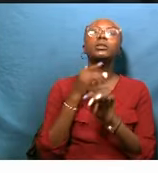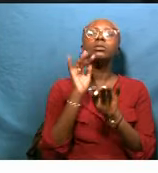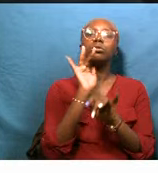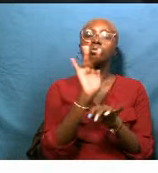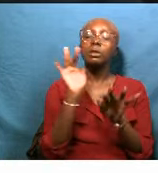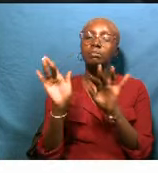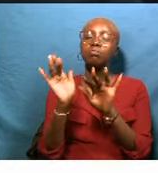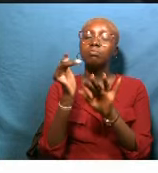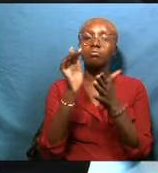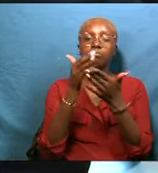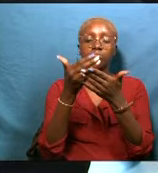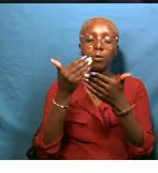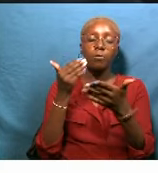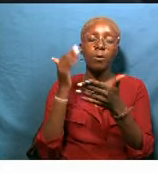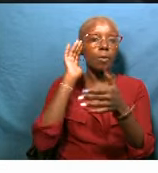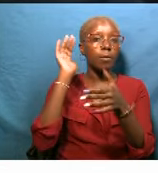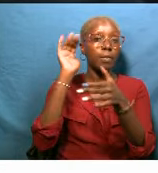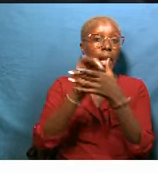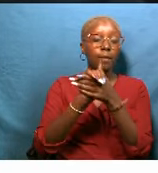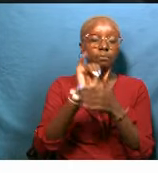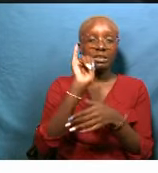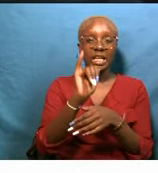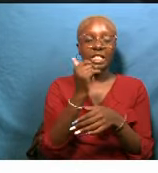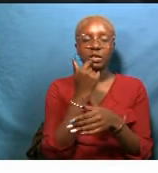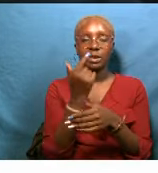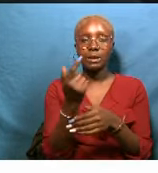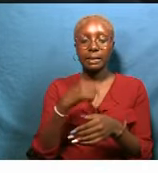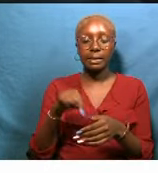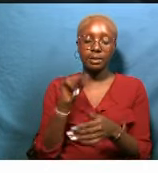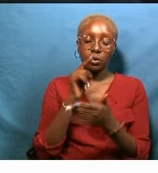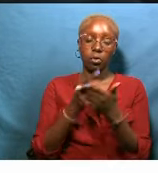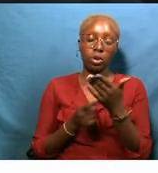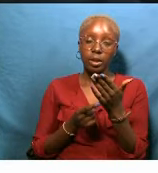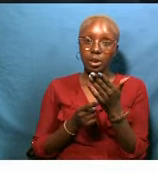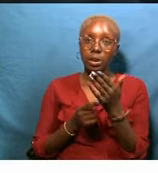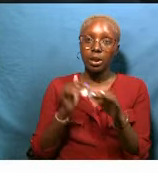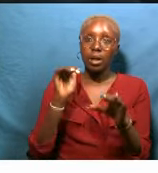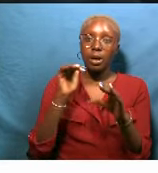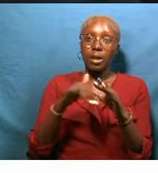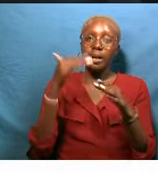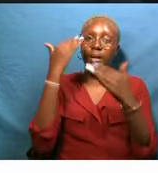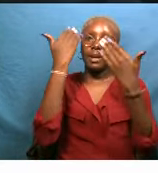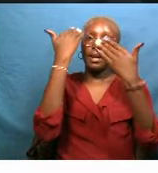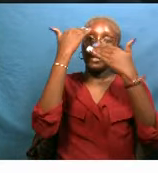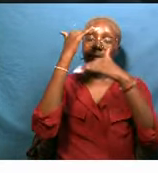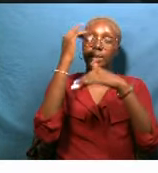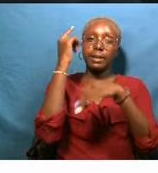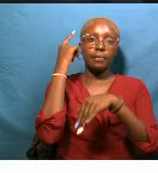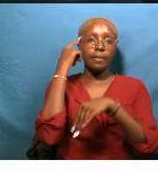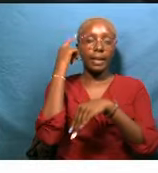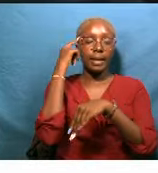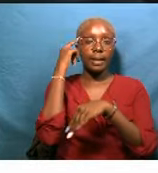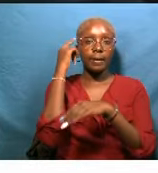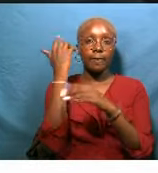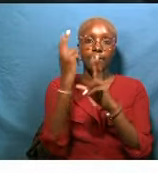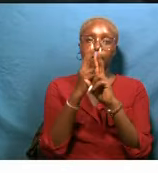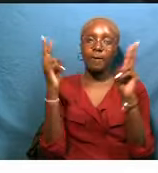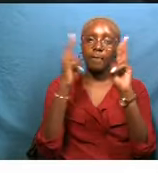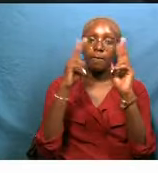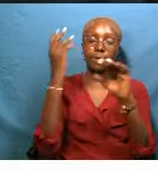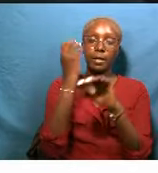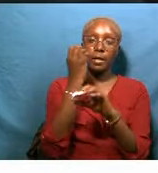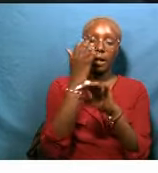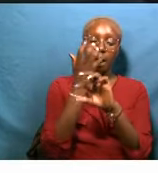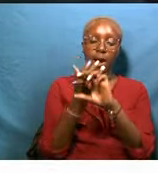believed. What does it tell us? In our limited human mind, it is very hard to